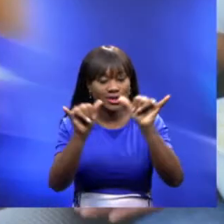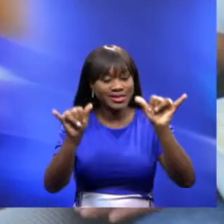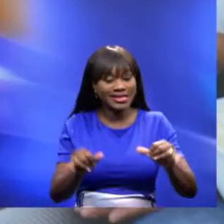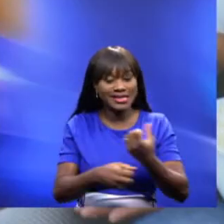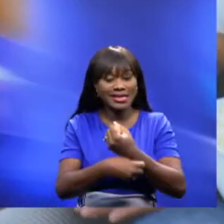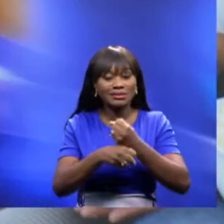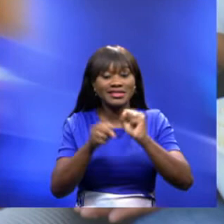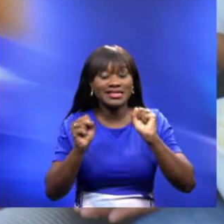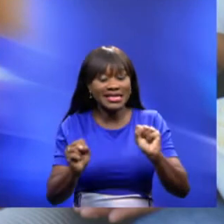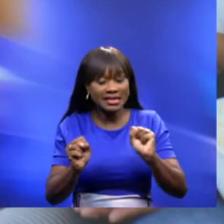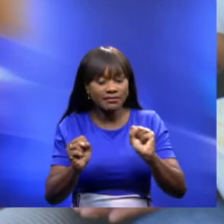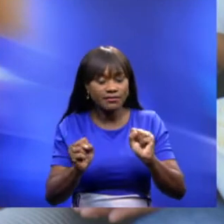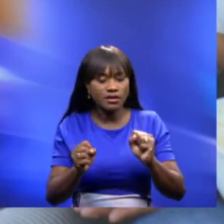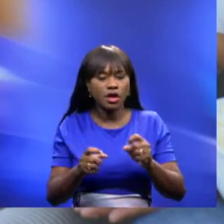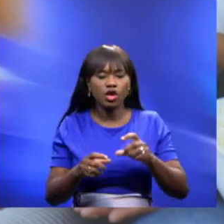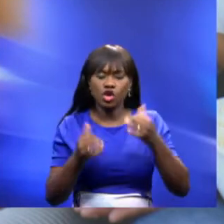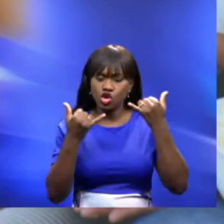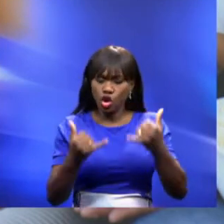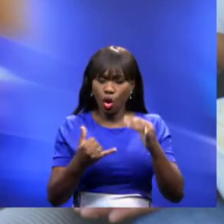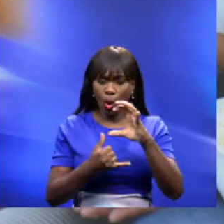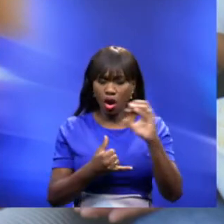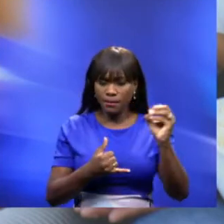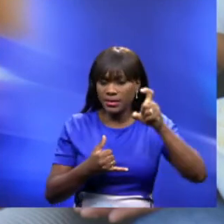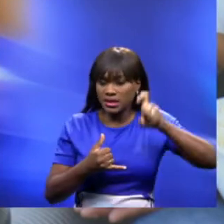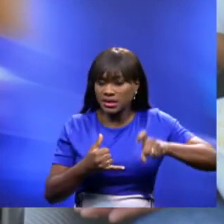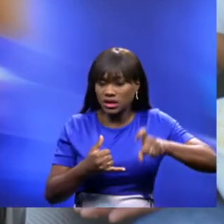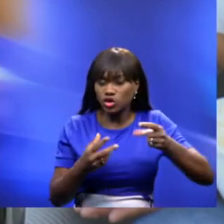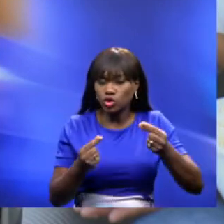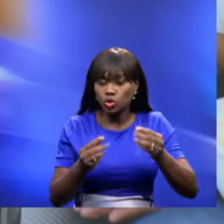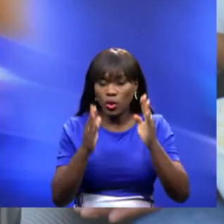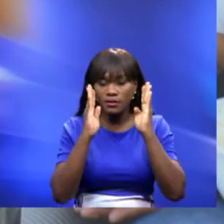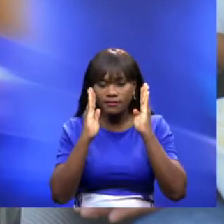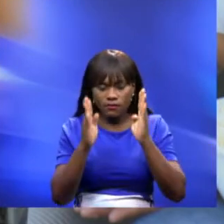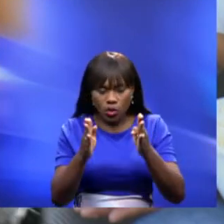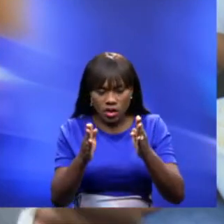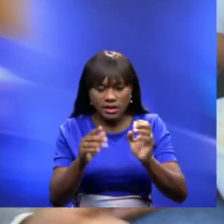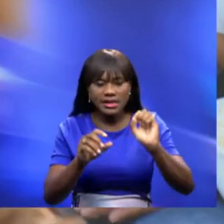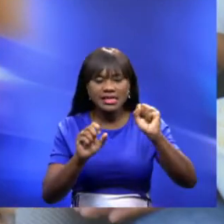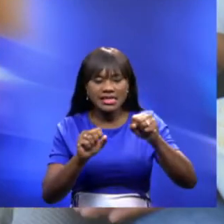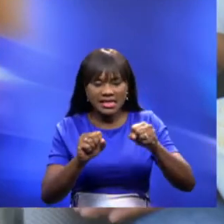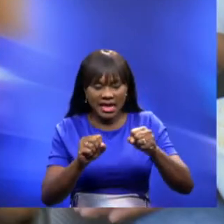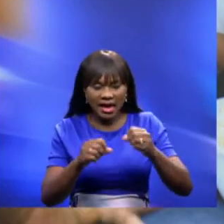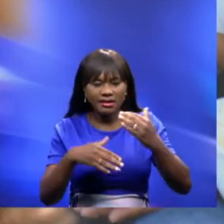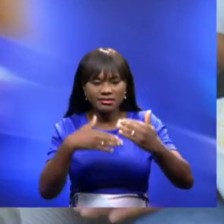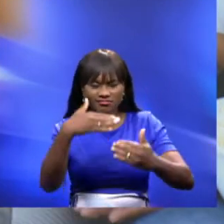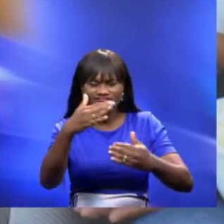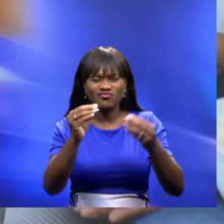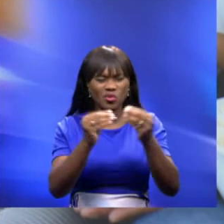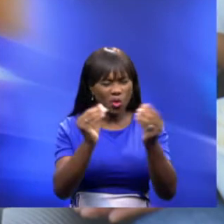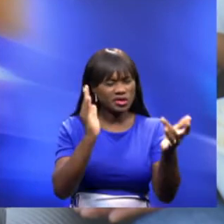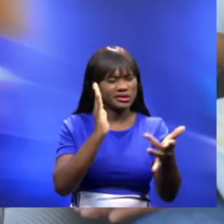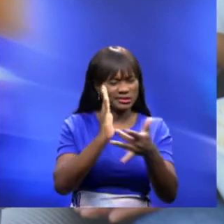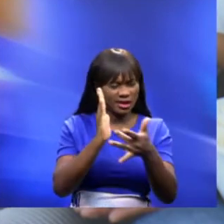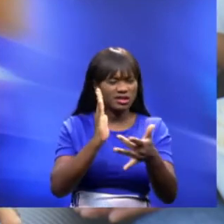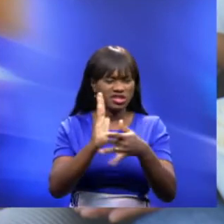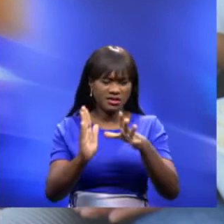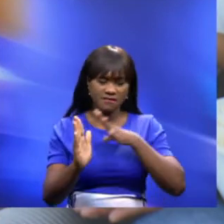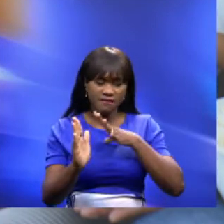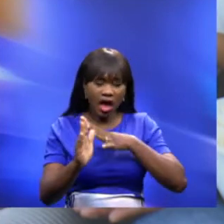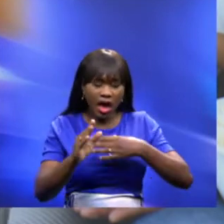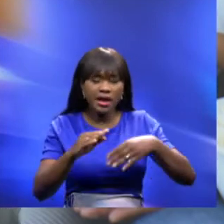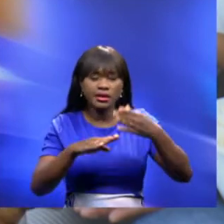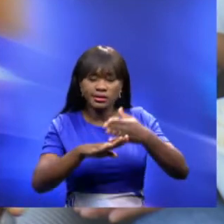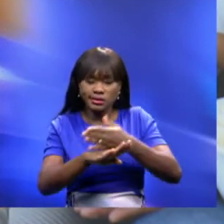say what companies need to focus on is, yes, we're moving forward technology. That is where we're going. We're moving from